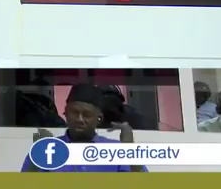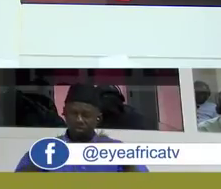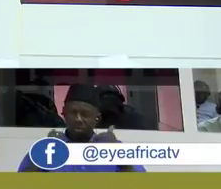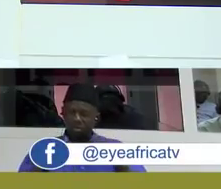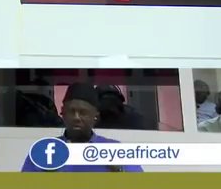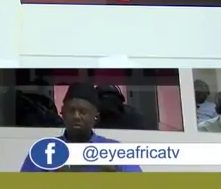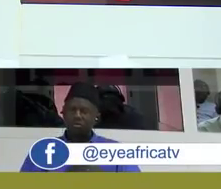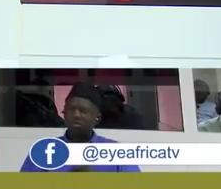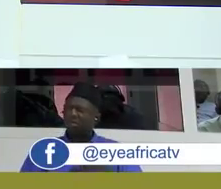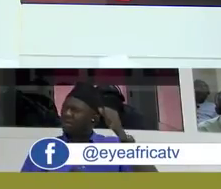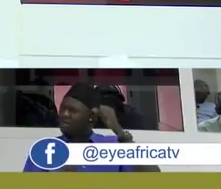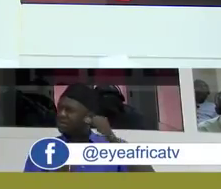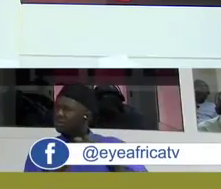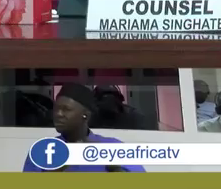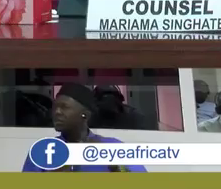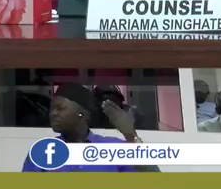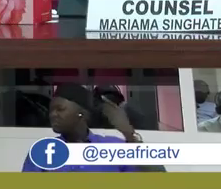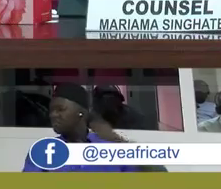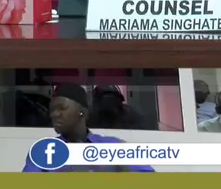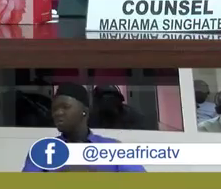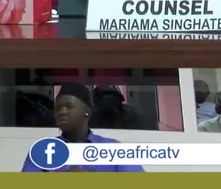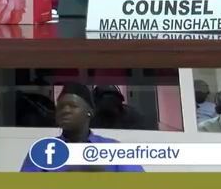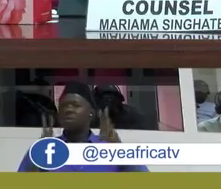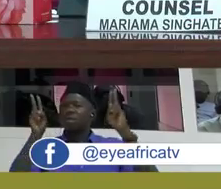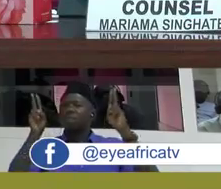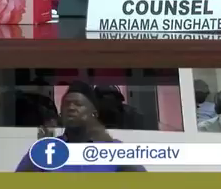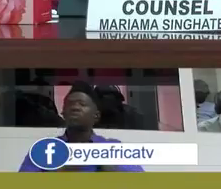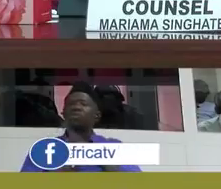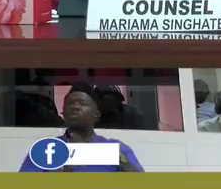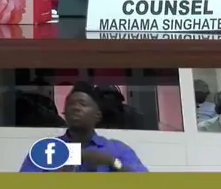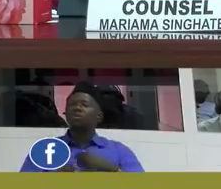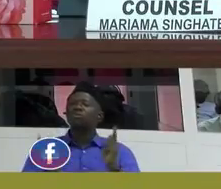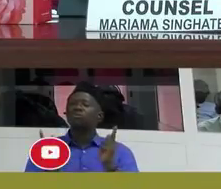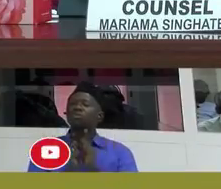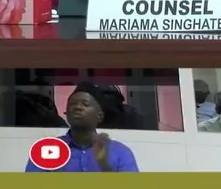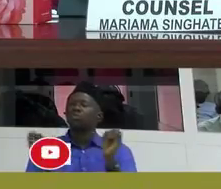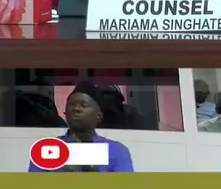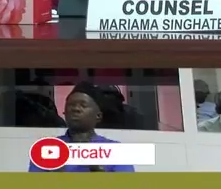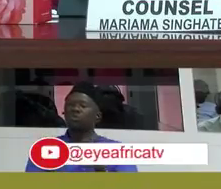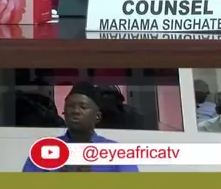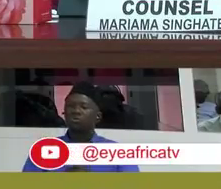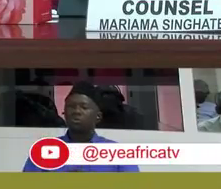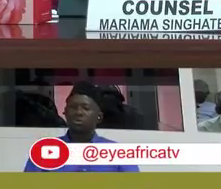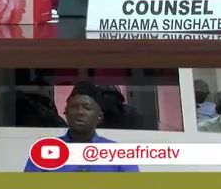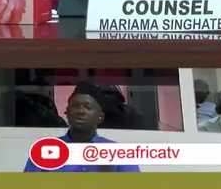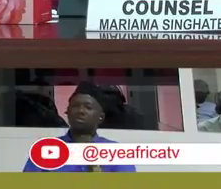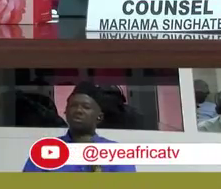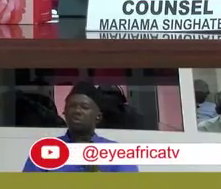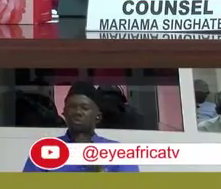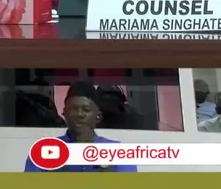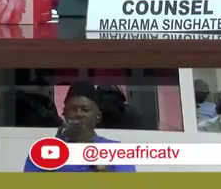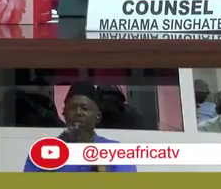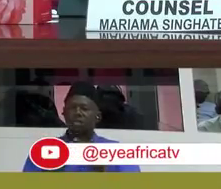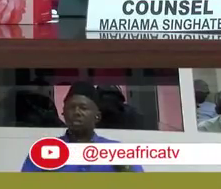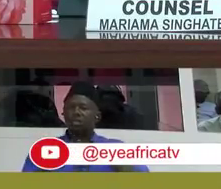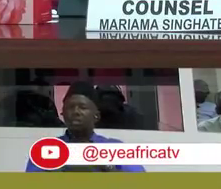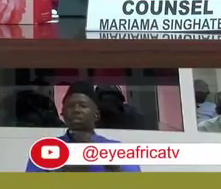he couldn't see anybody. And what was the reason? He said, because in Ramadan, I don't entertain such